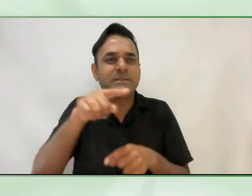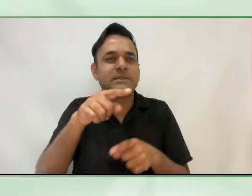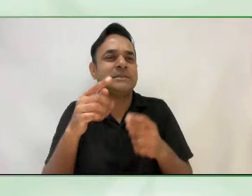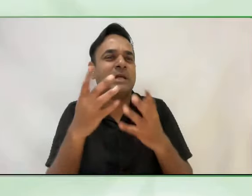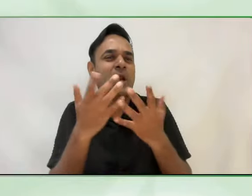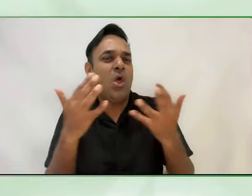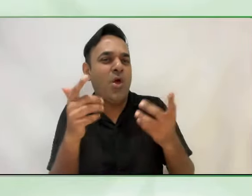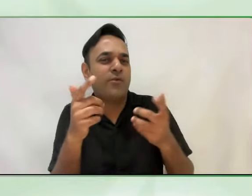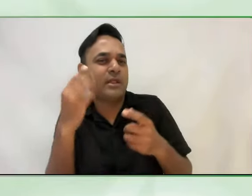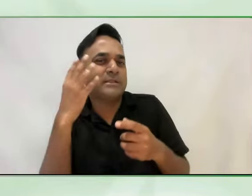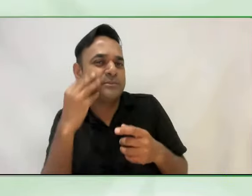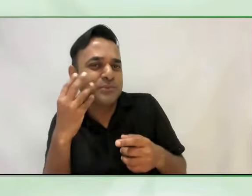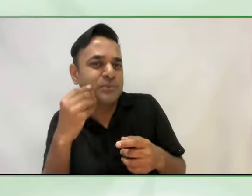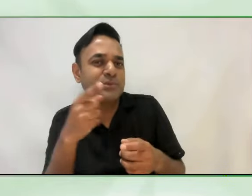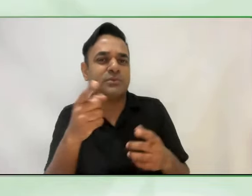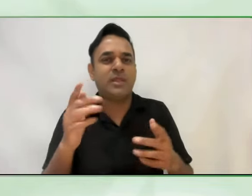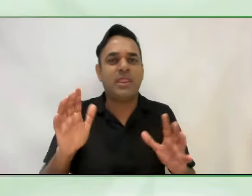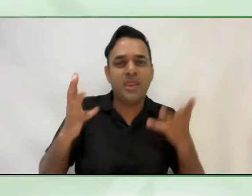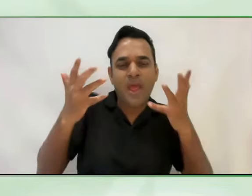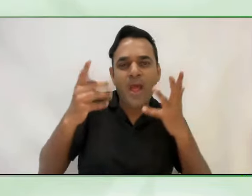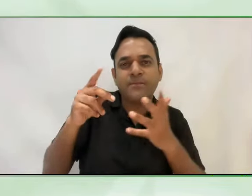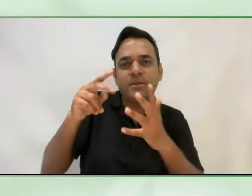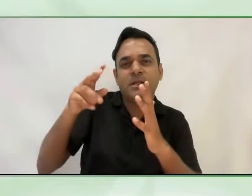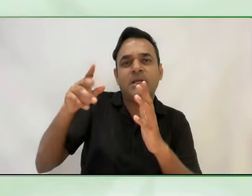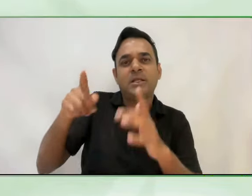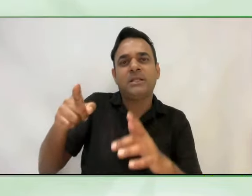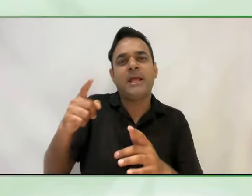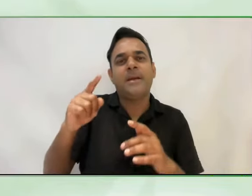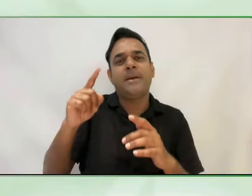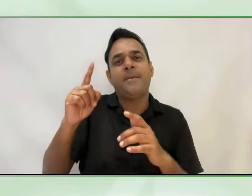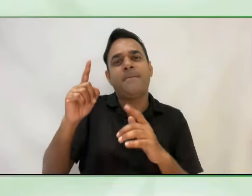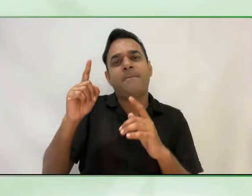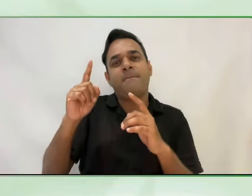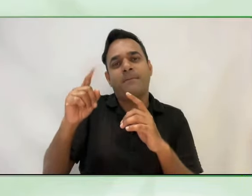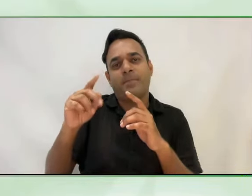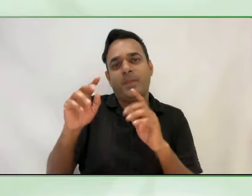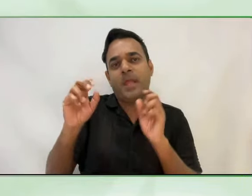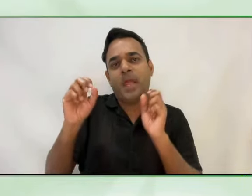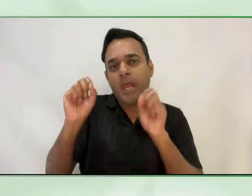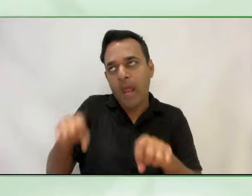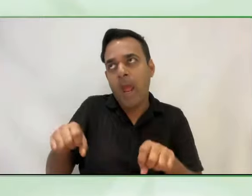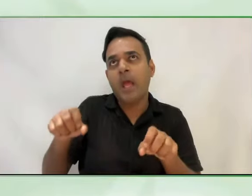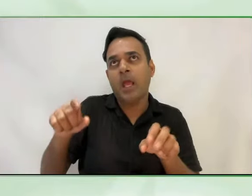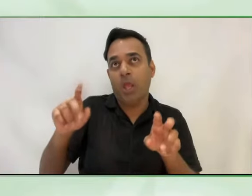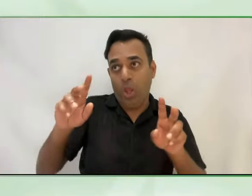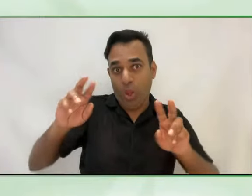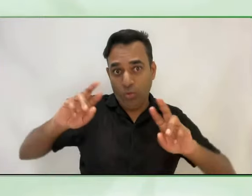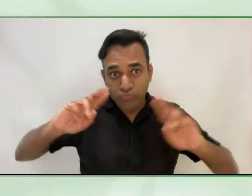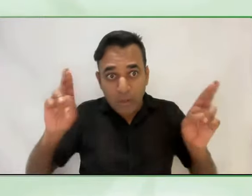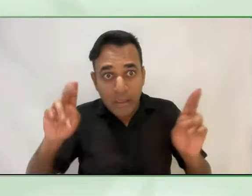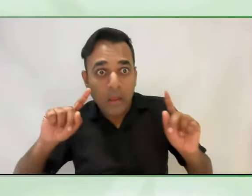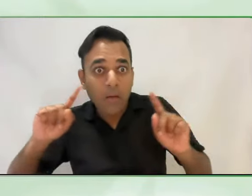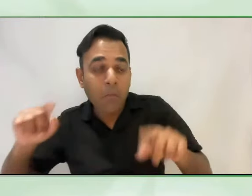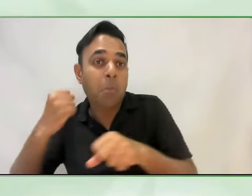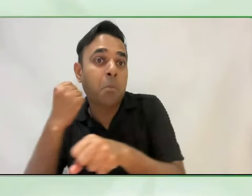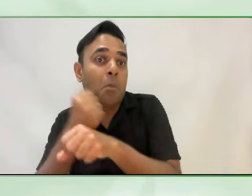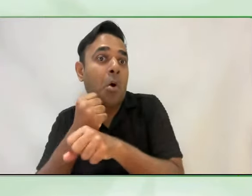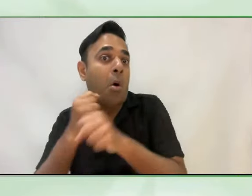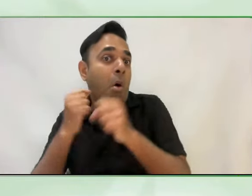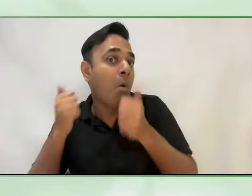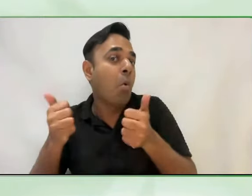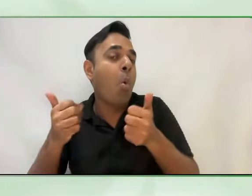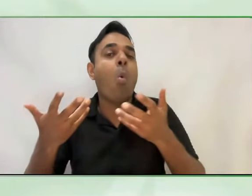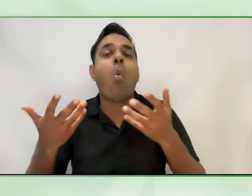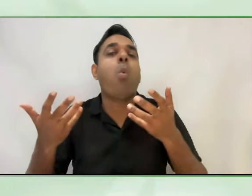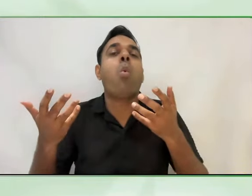there are huge questions that I think that we need to be thinking around, and we're beginning to do some research around. How do we build autistic people's